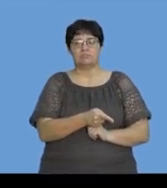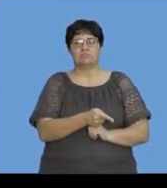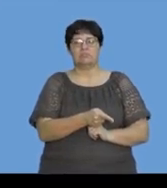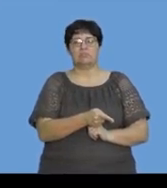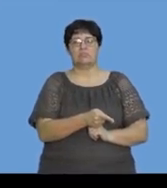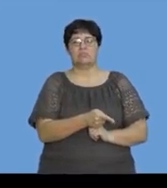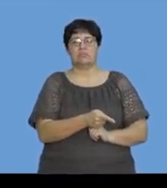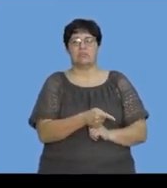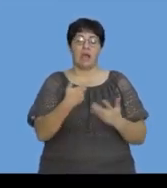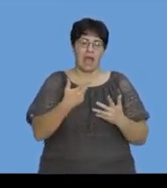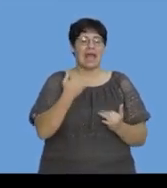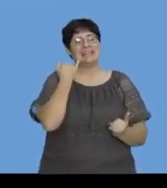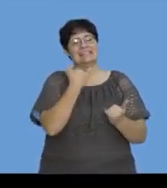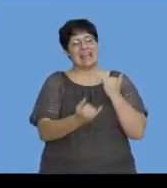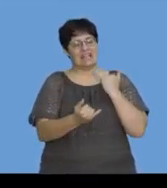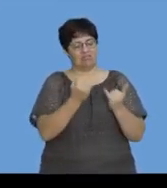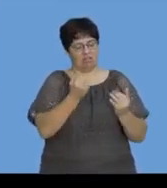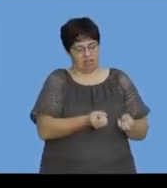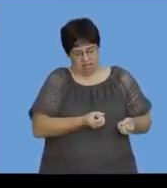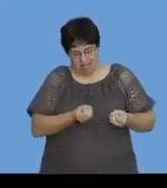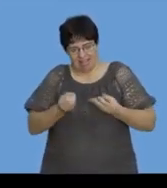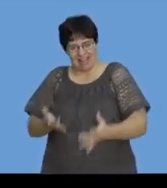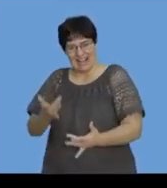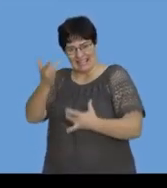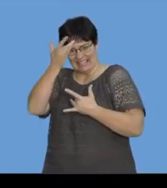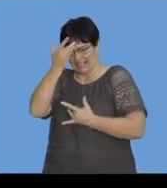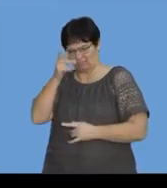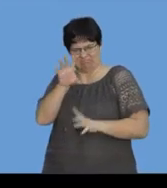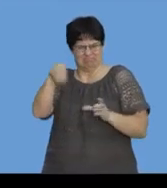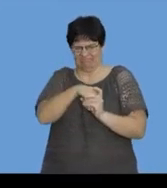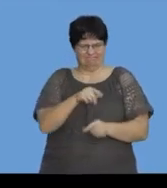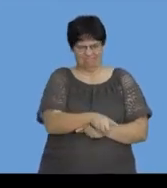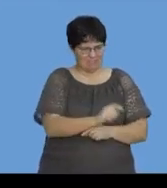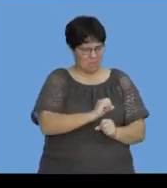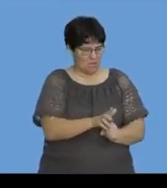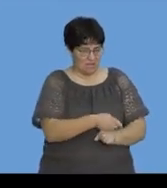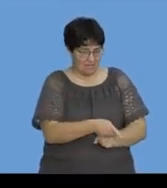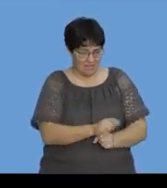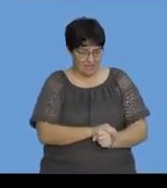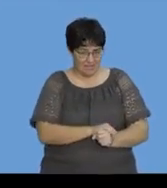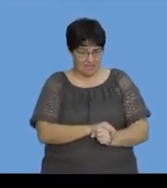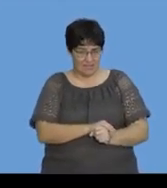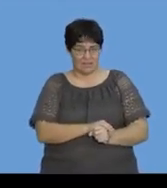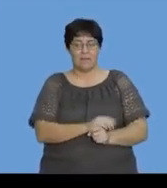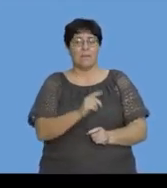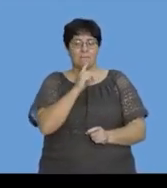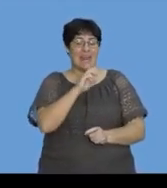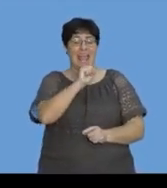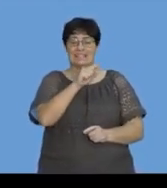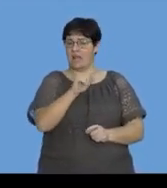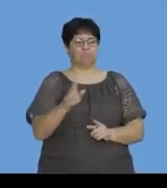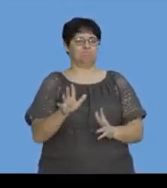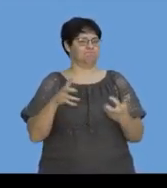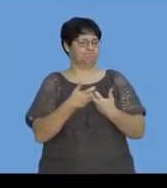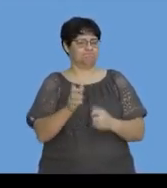is not classified as a sexually transmitted disease, all right? It says it doesn't